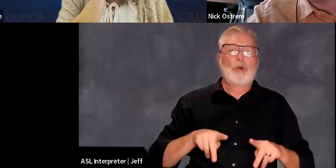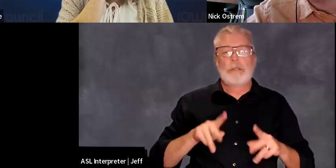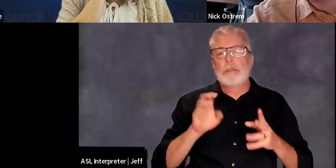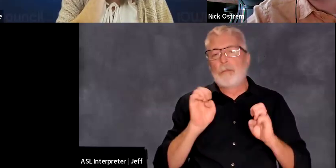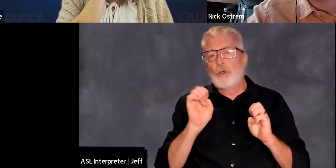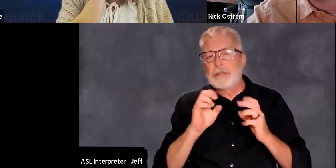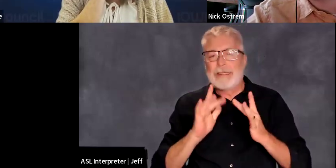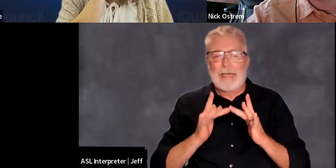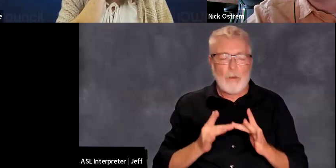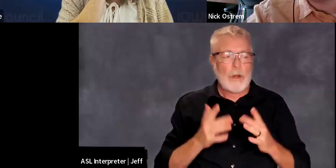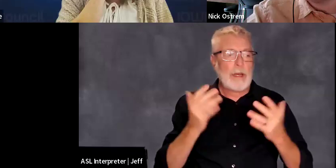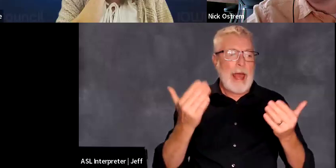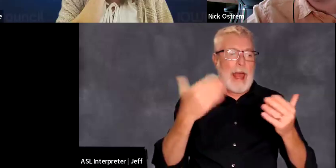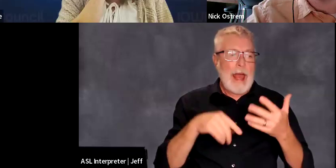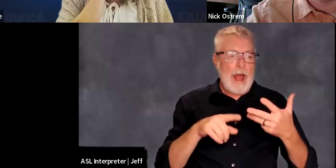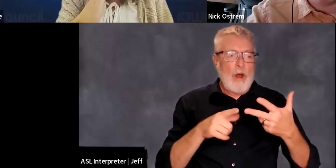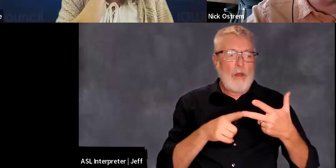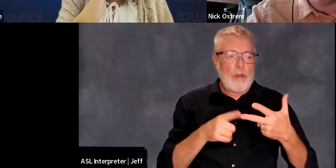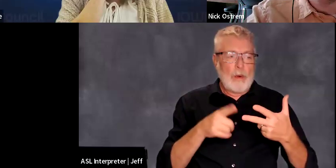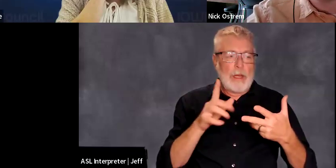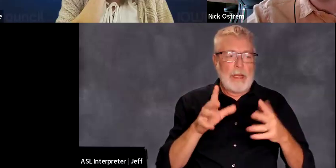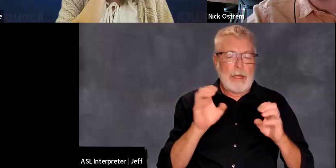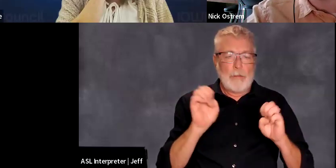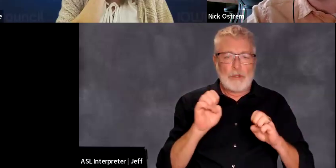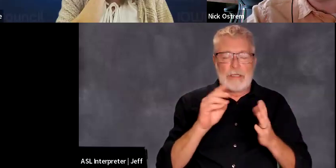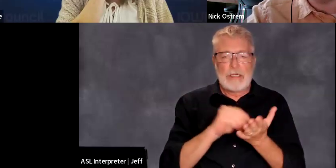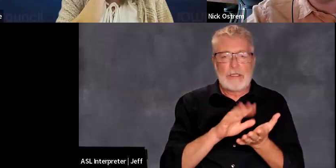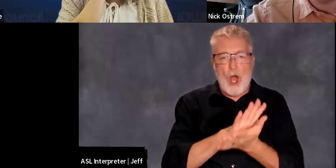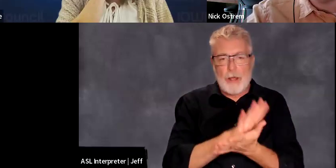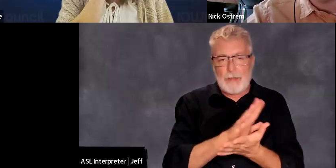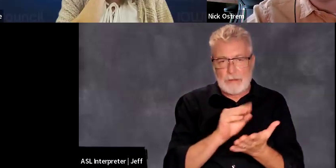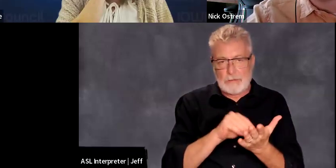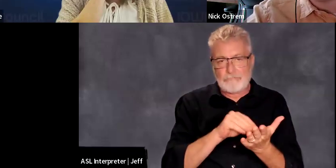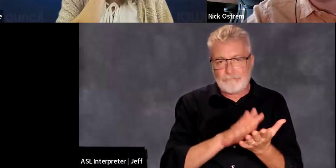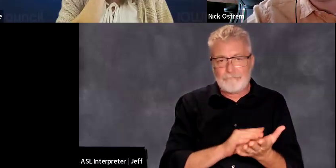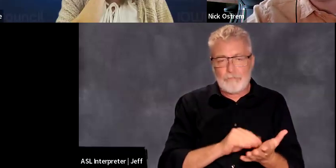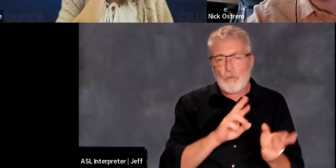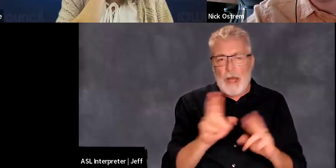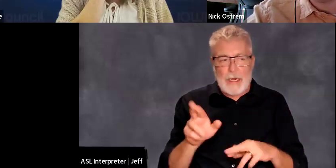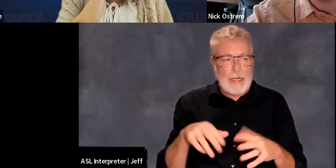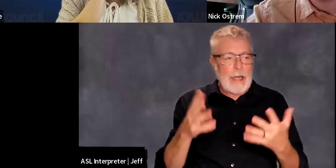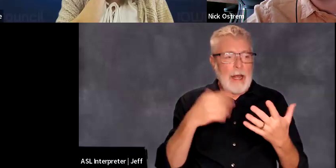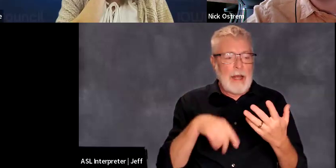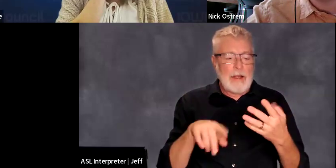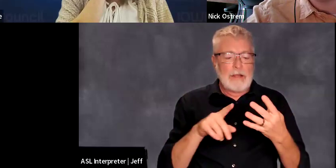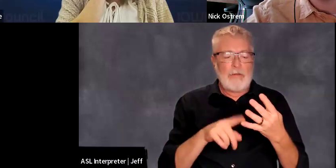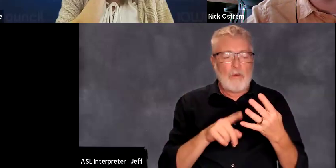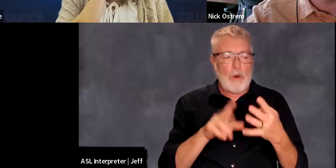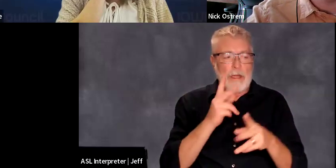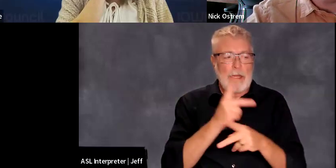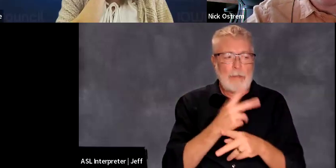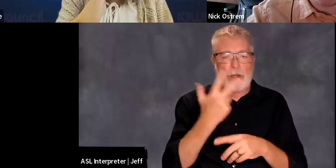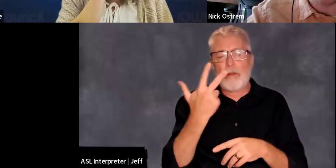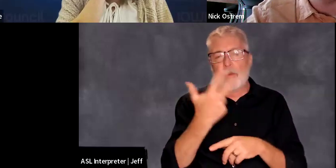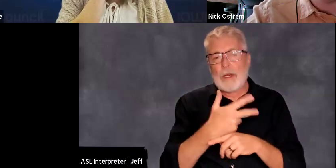get our emergency information and documents in step three. And in step four, we will have keeping a 3 to 5 day